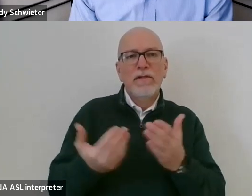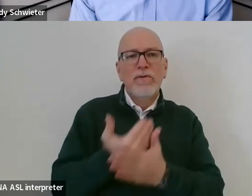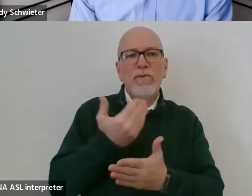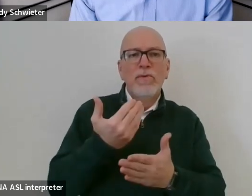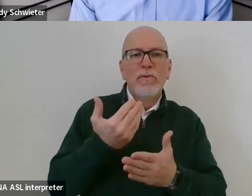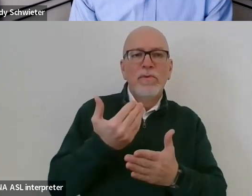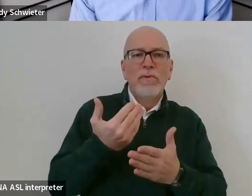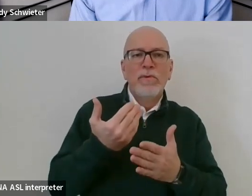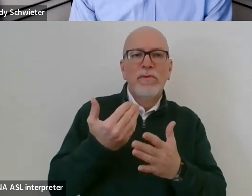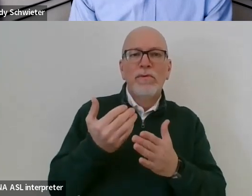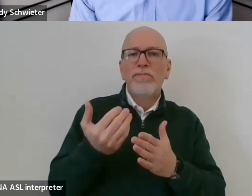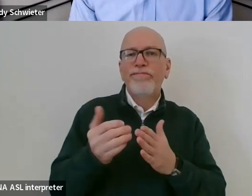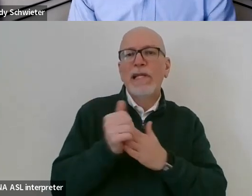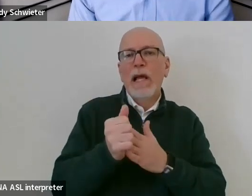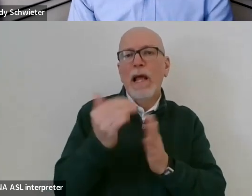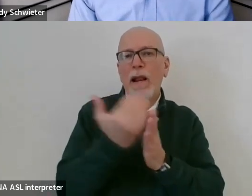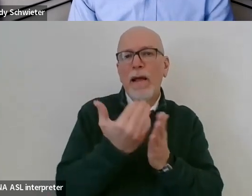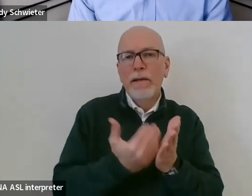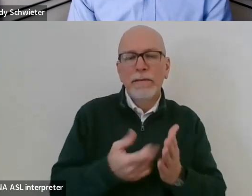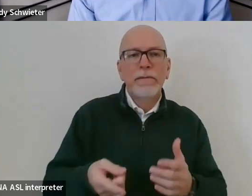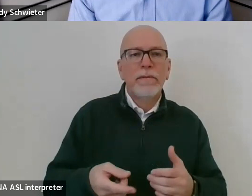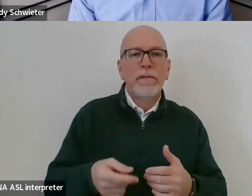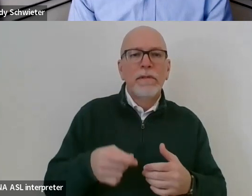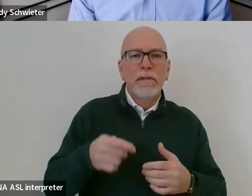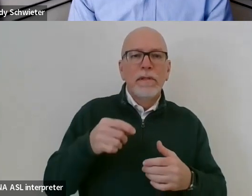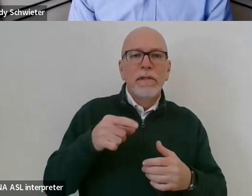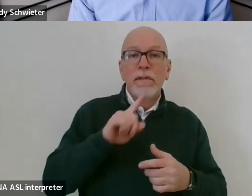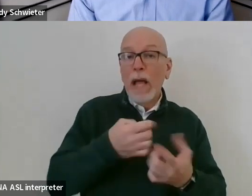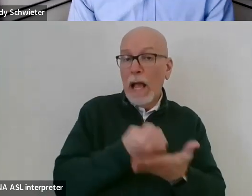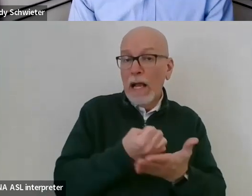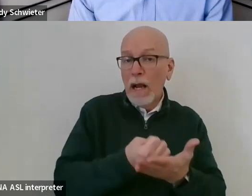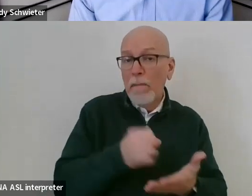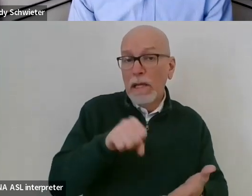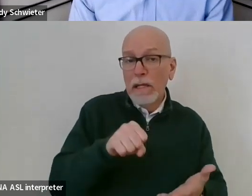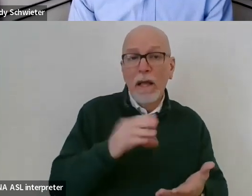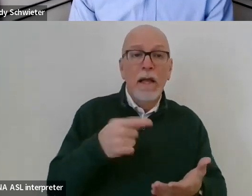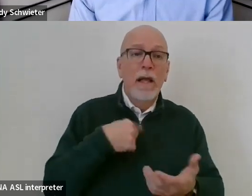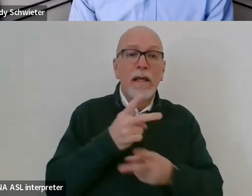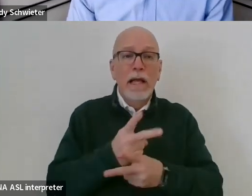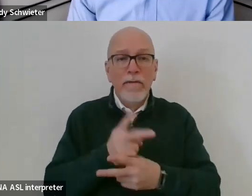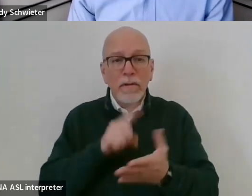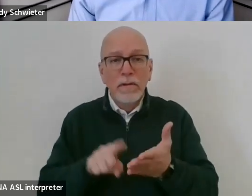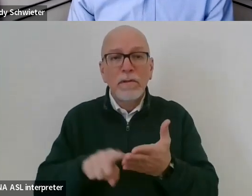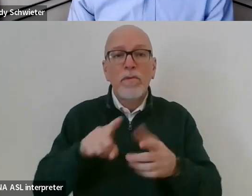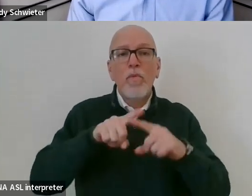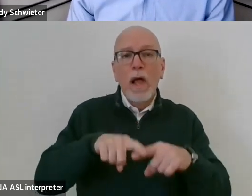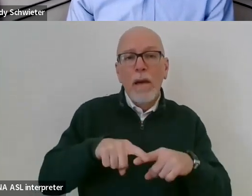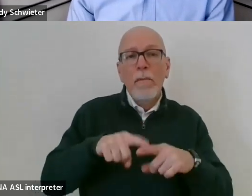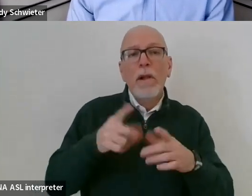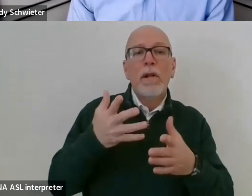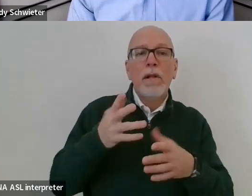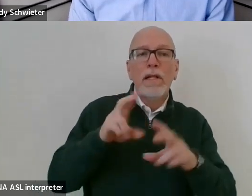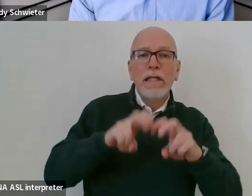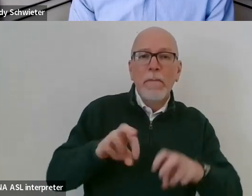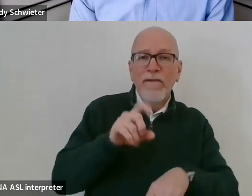operational guidelines. It is about the economics, sure, like carefully looking into reliable assessment of needs